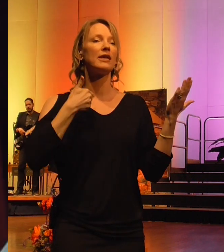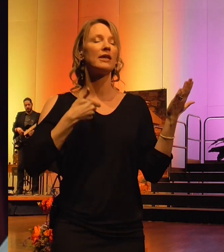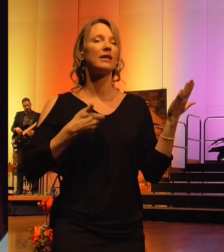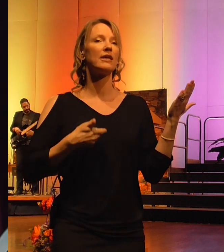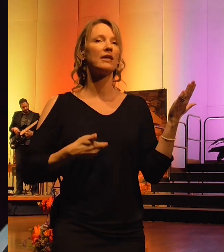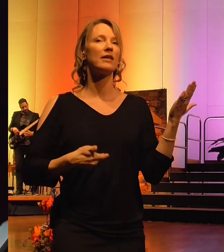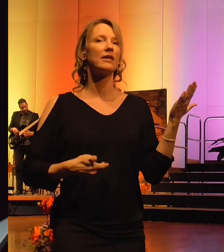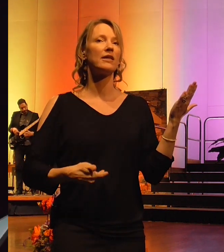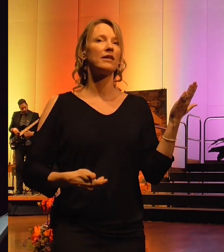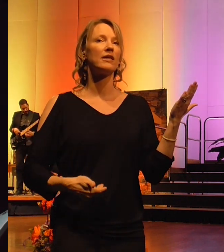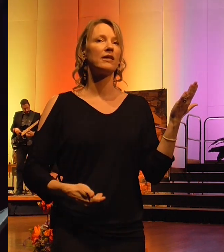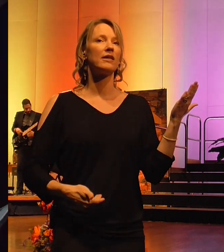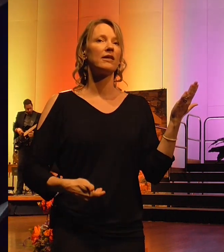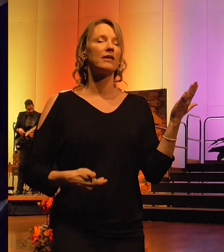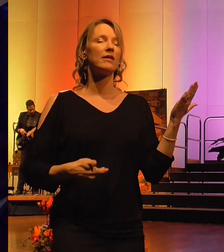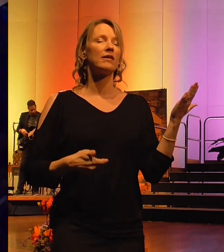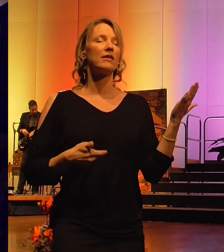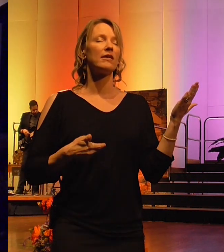heal me,